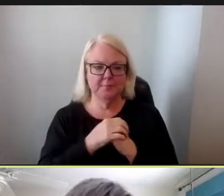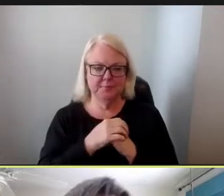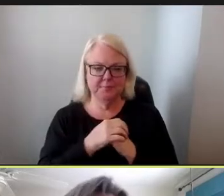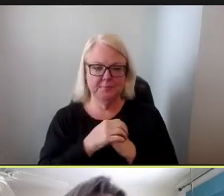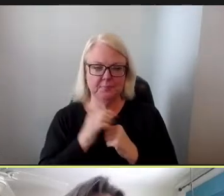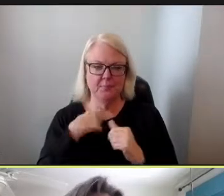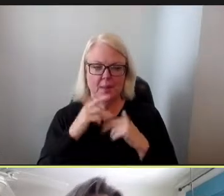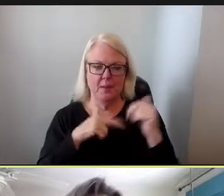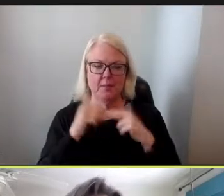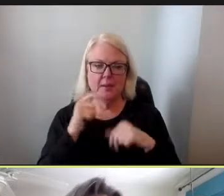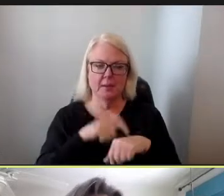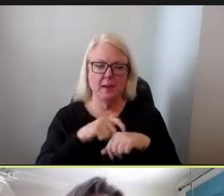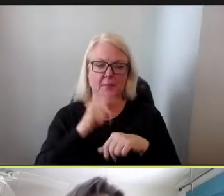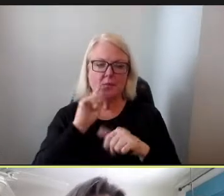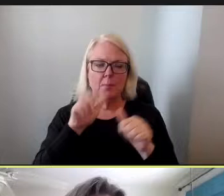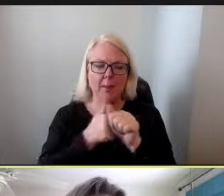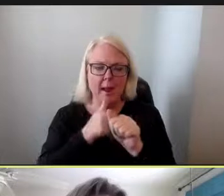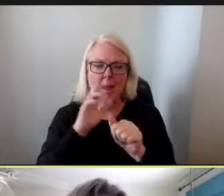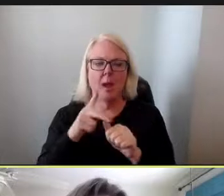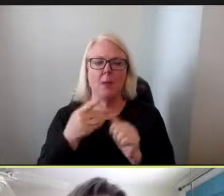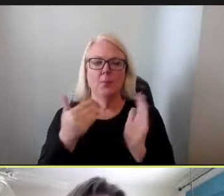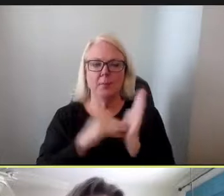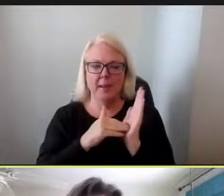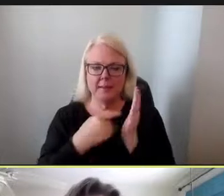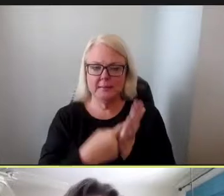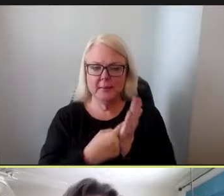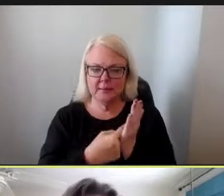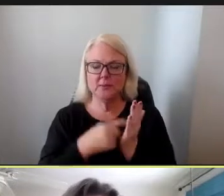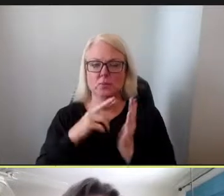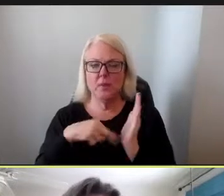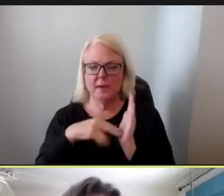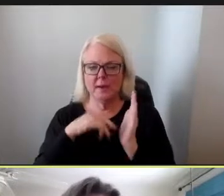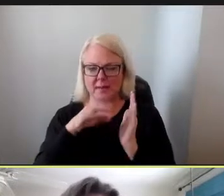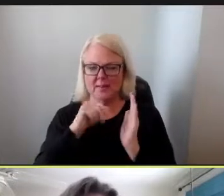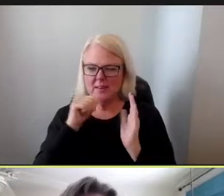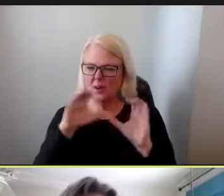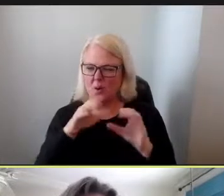I built in time to back up and repeat discussions or readings if they simply didn't go well the first time.